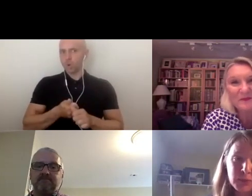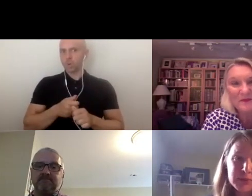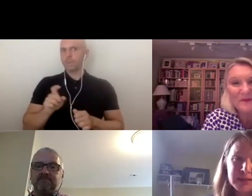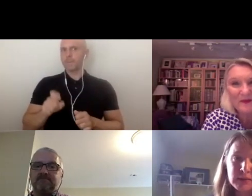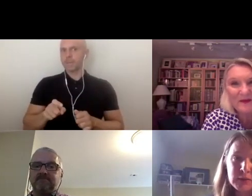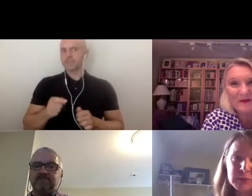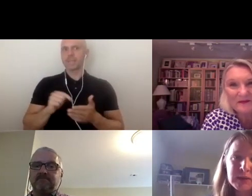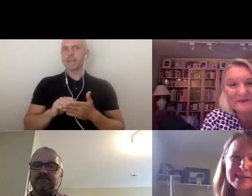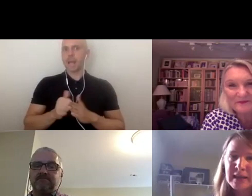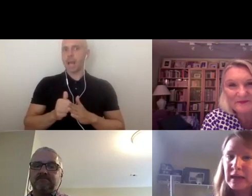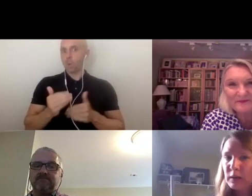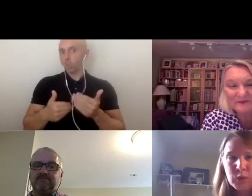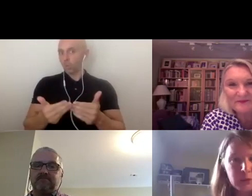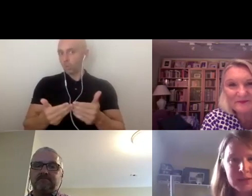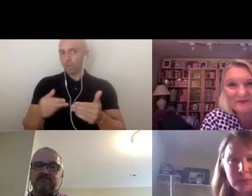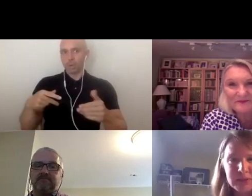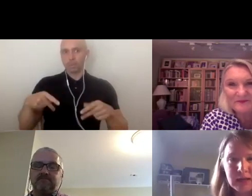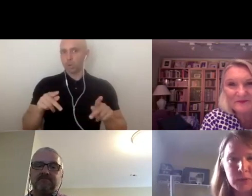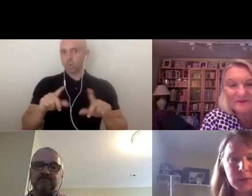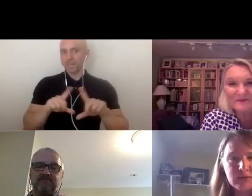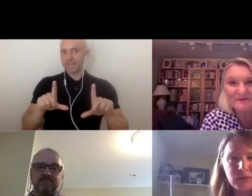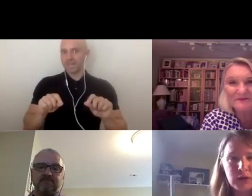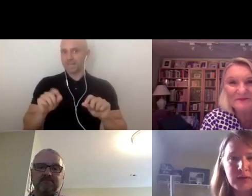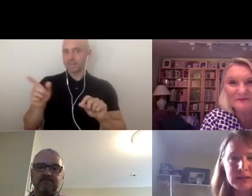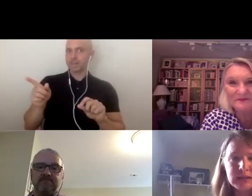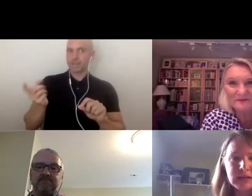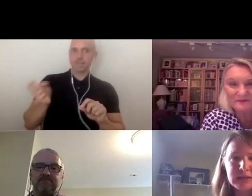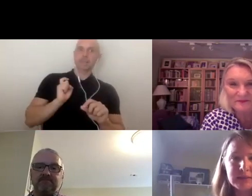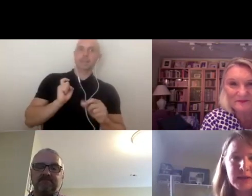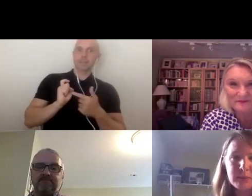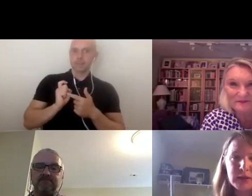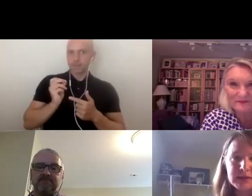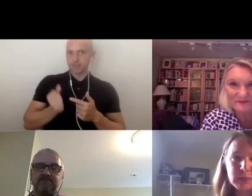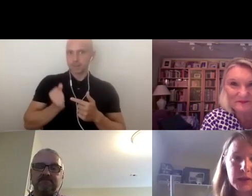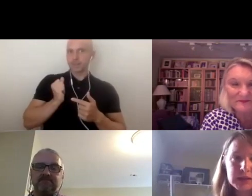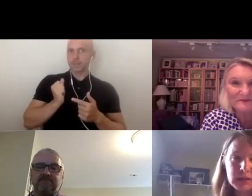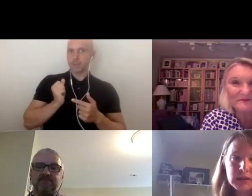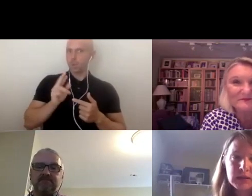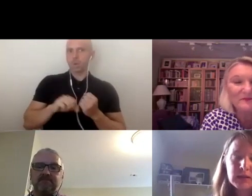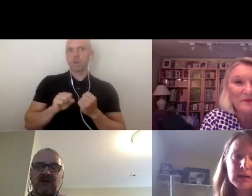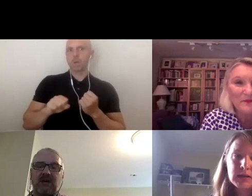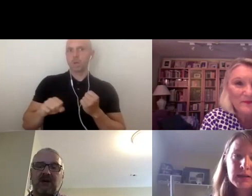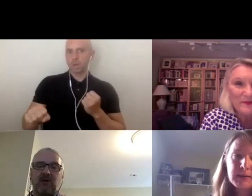is there on processing those permits? Like, would it be reasonable to get a permit for an event in mid-September at this point?